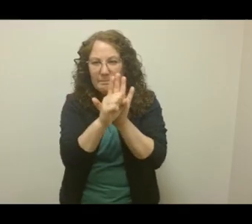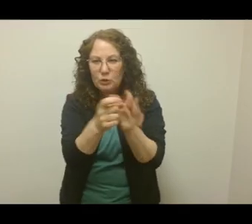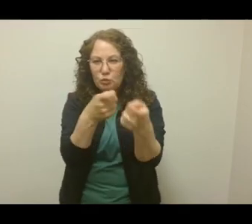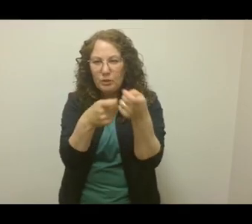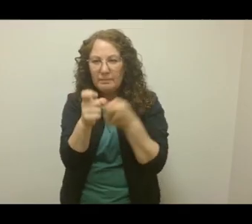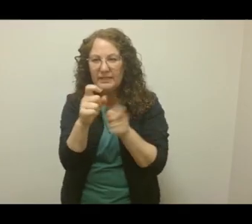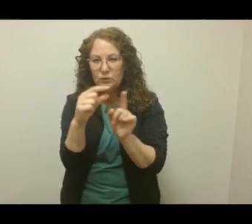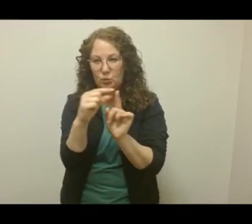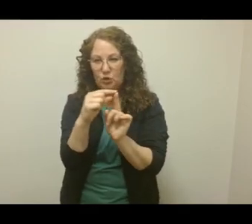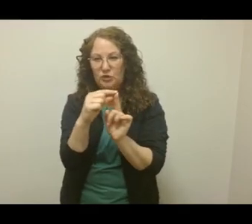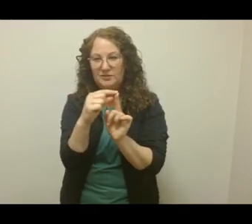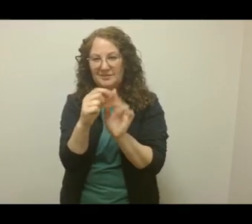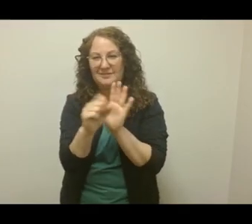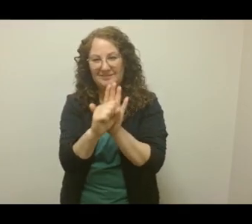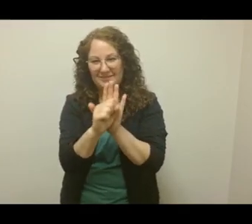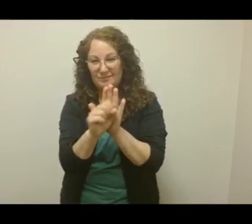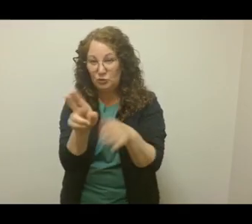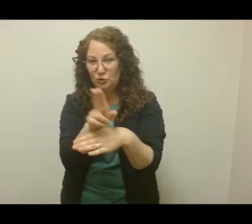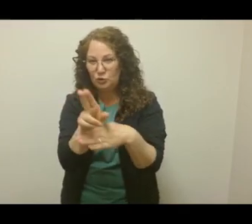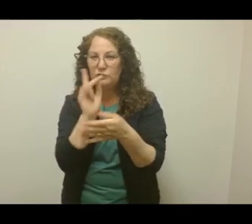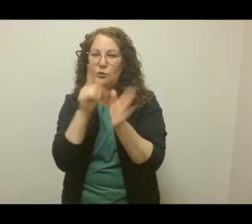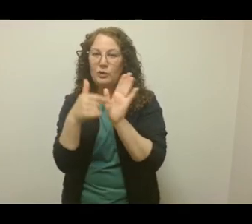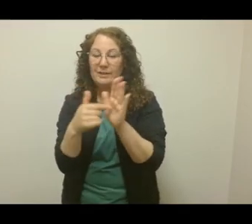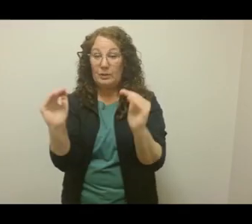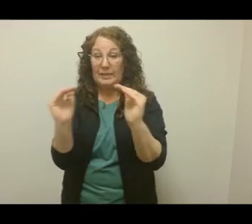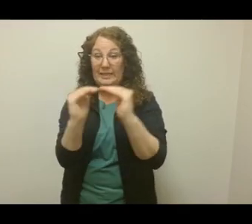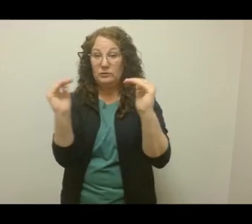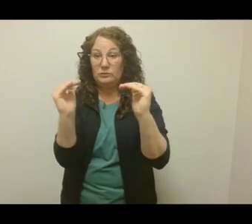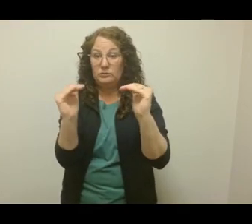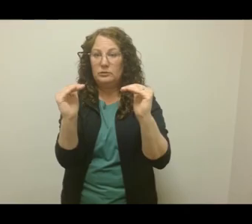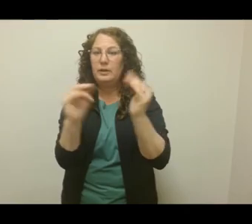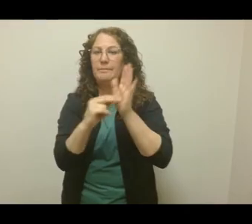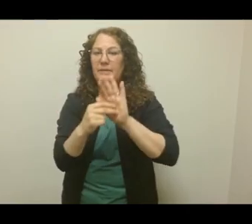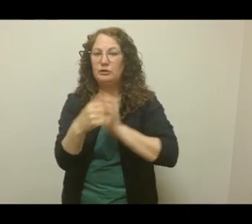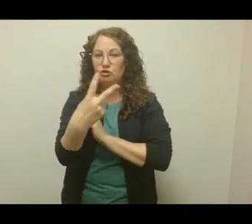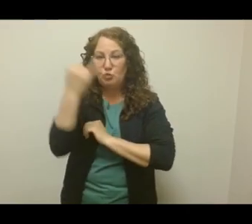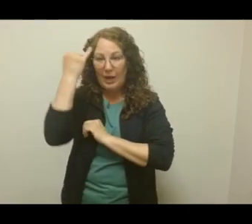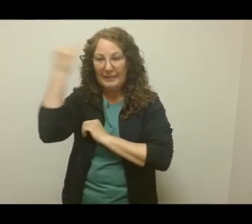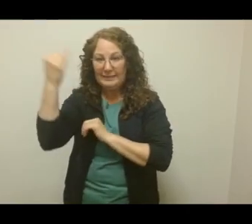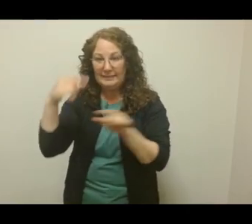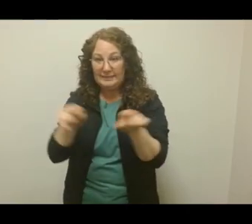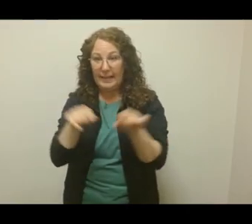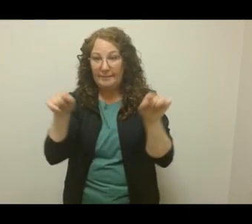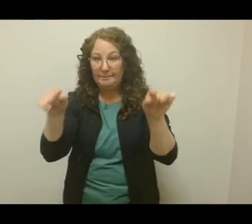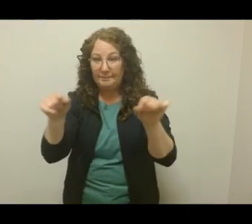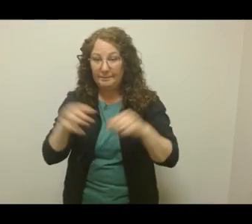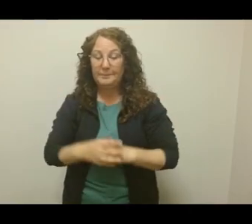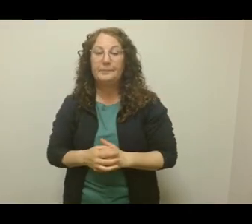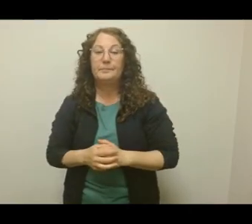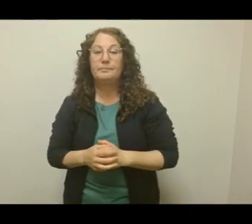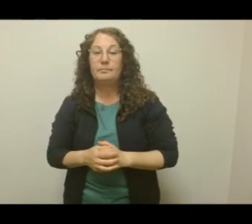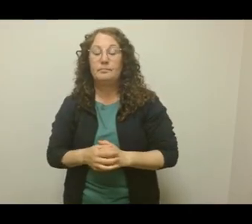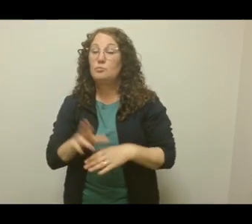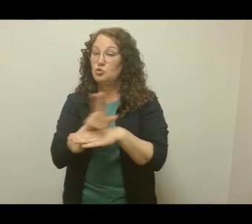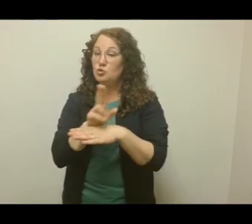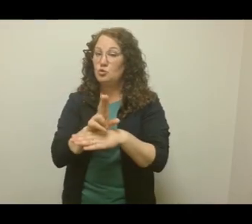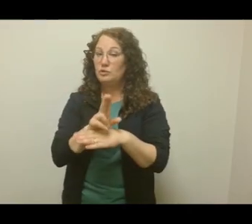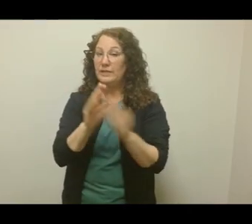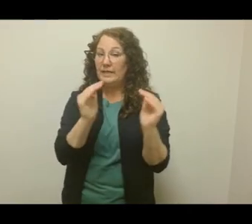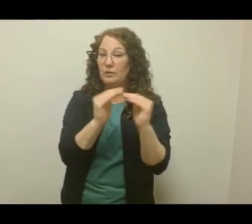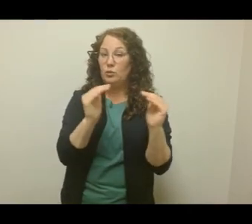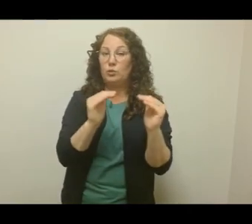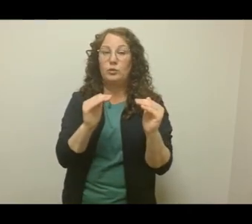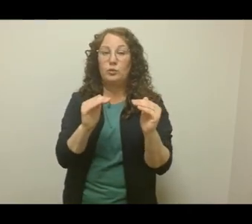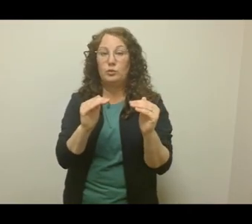as possible. So you could use the word equals to show that 2 ideas are the same, or you could use equals